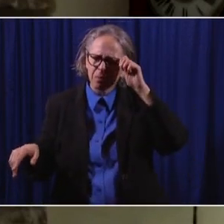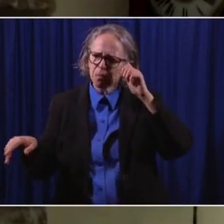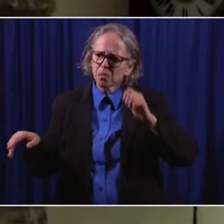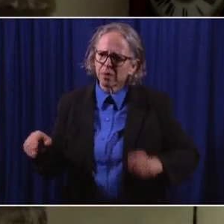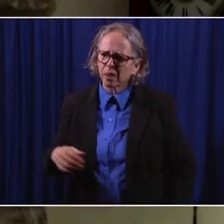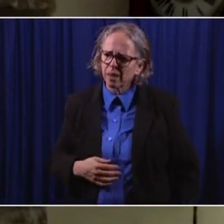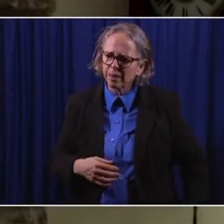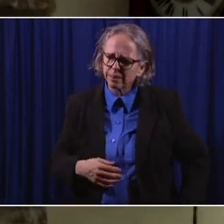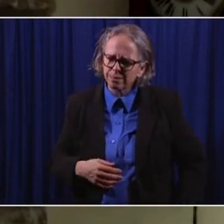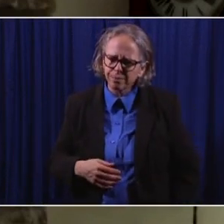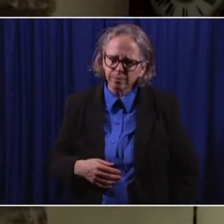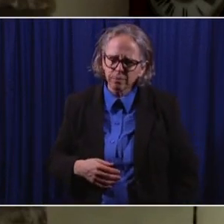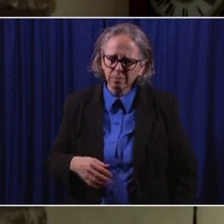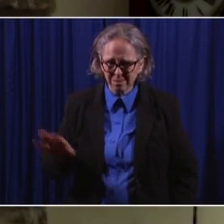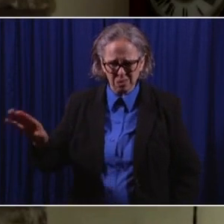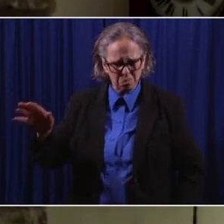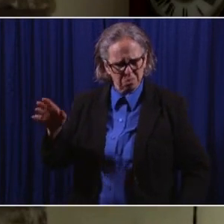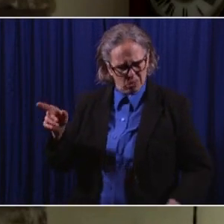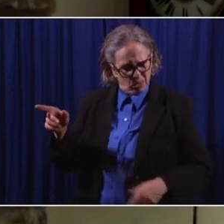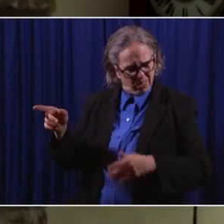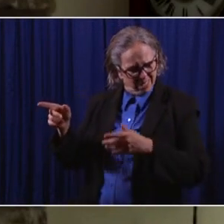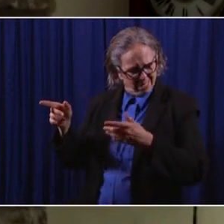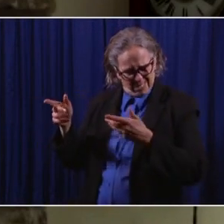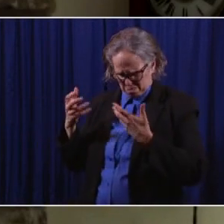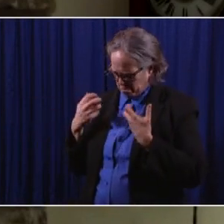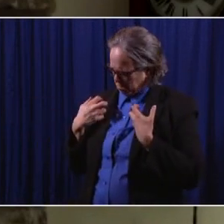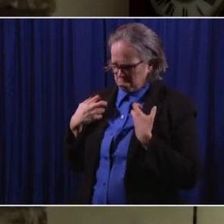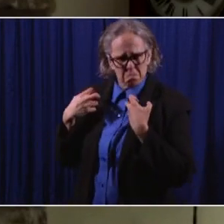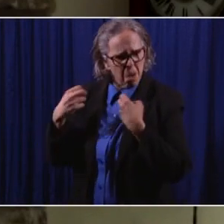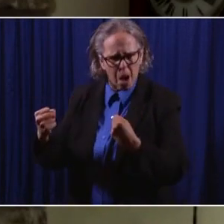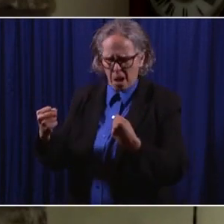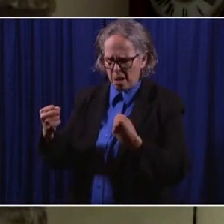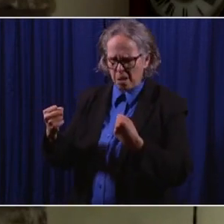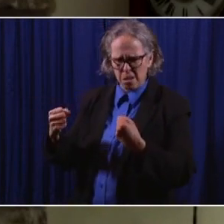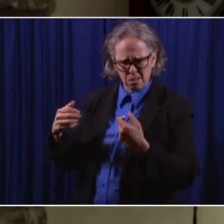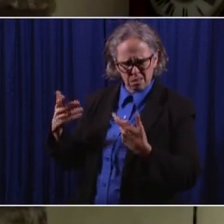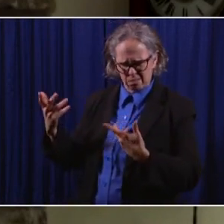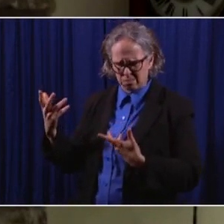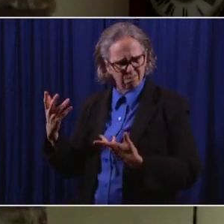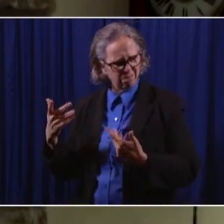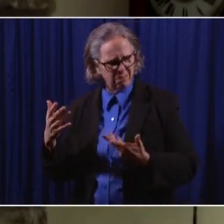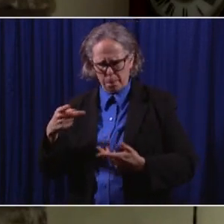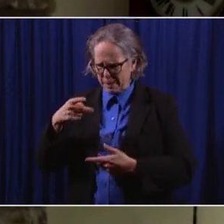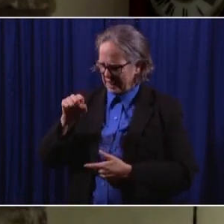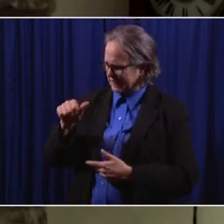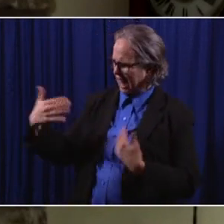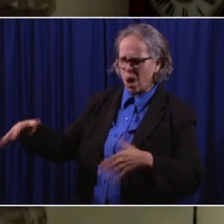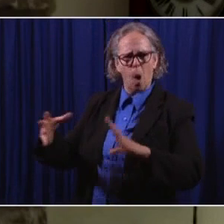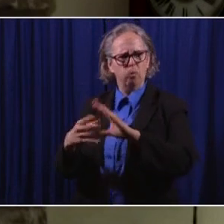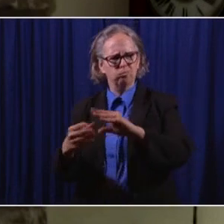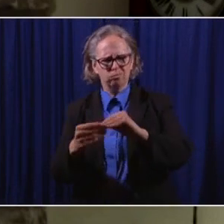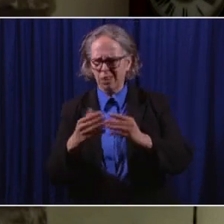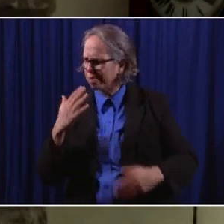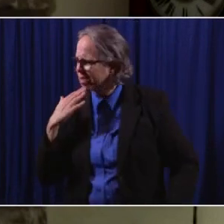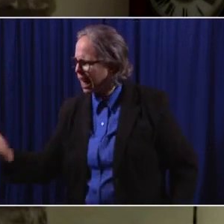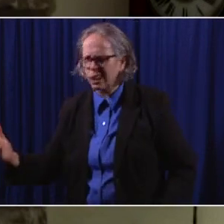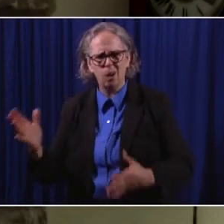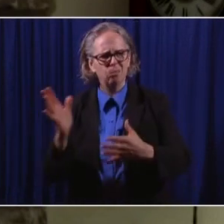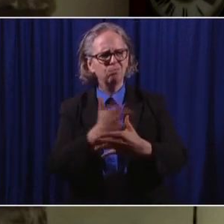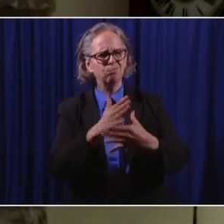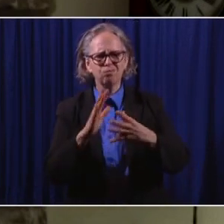I would just say had the courage to do this PSA announcement. I just thank you for doing it, but I wonder if you could just tell us why you did